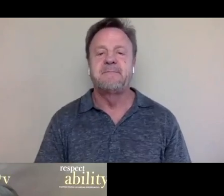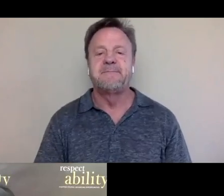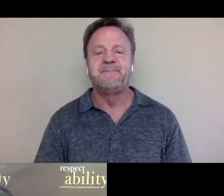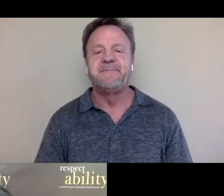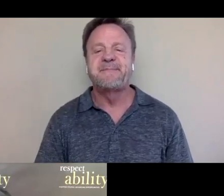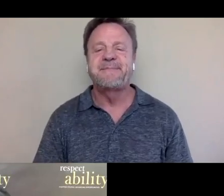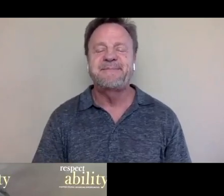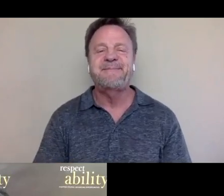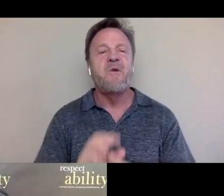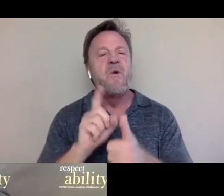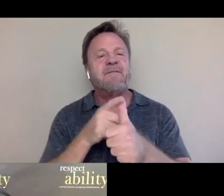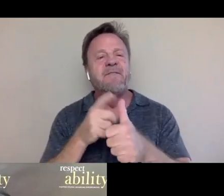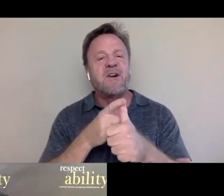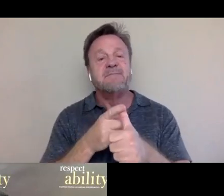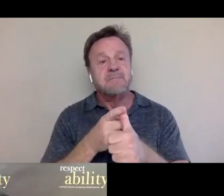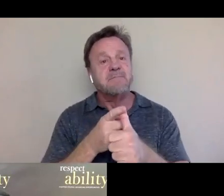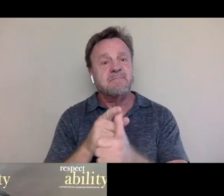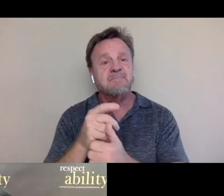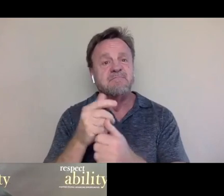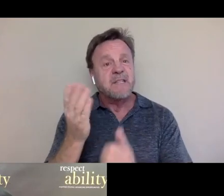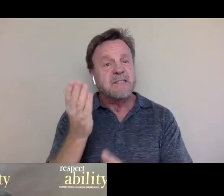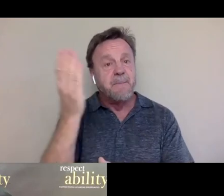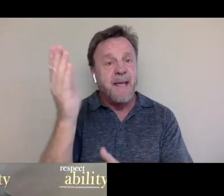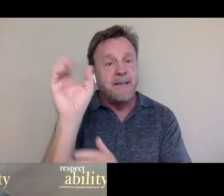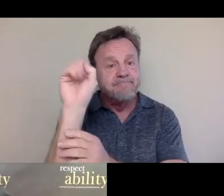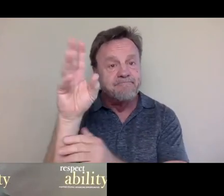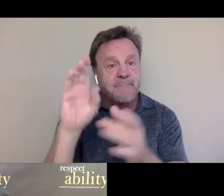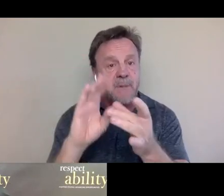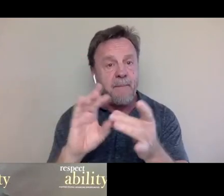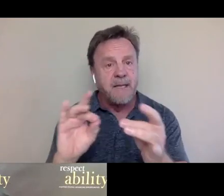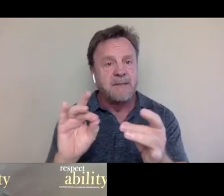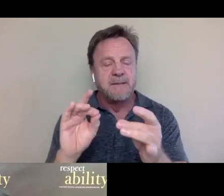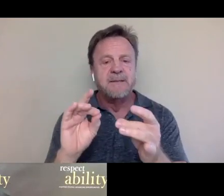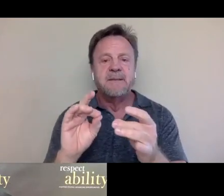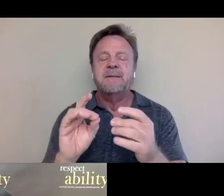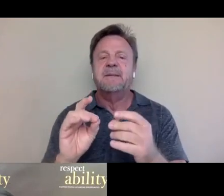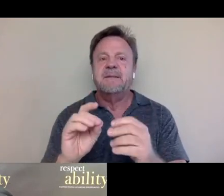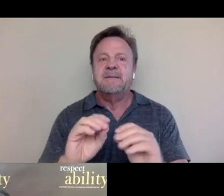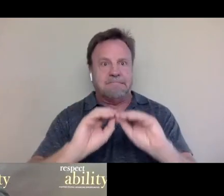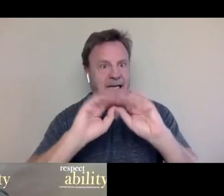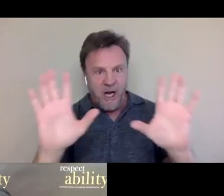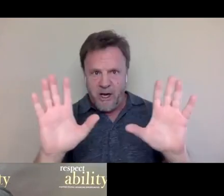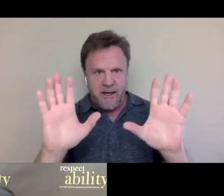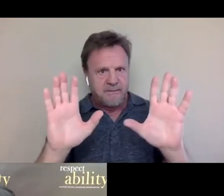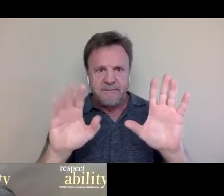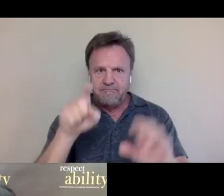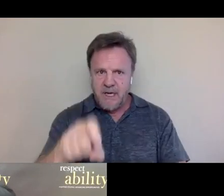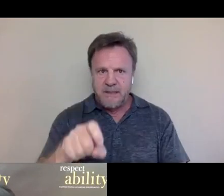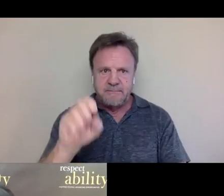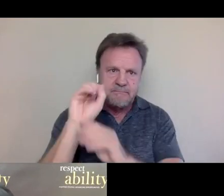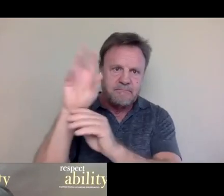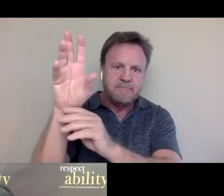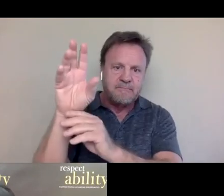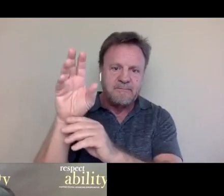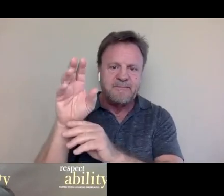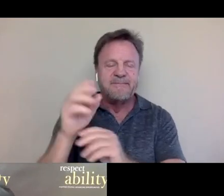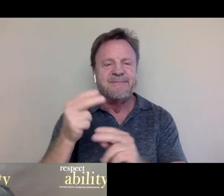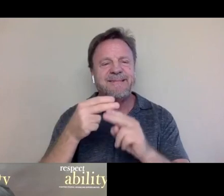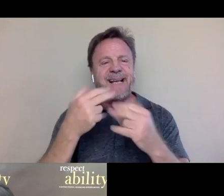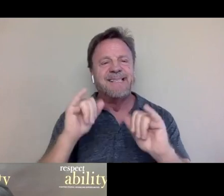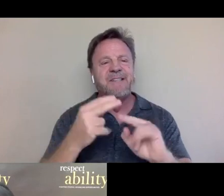First, of course, submit comments, right? We got that message clearly from, I still call him Congressman